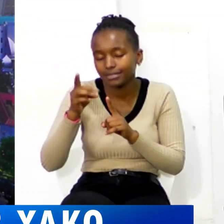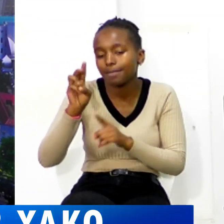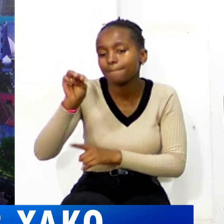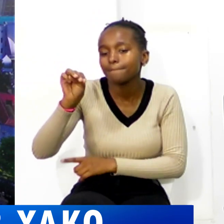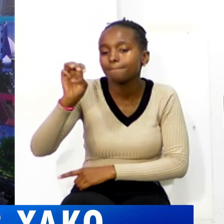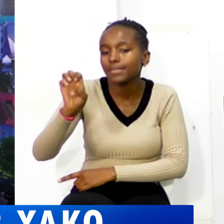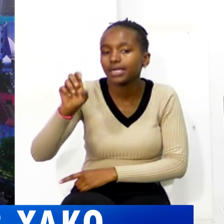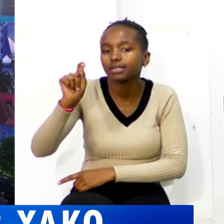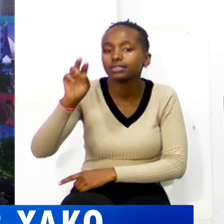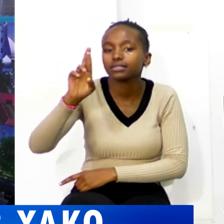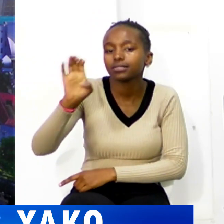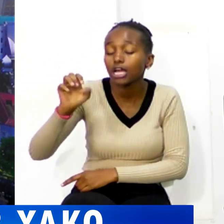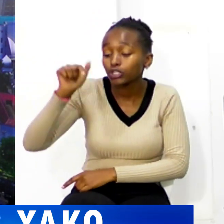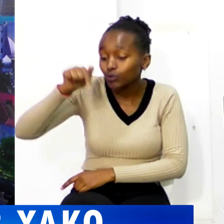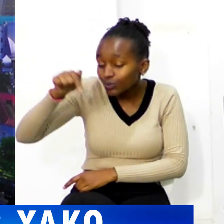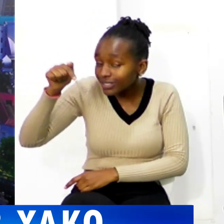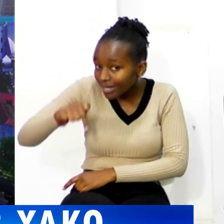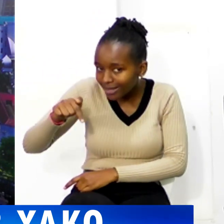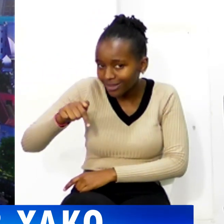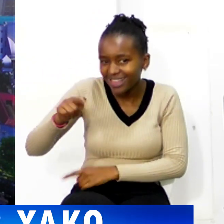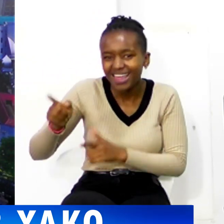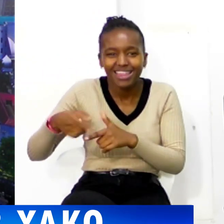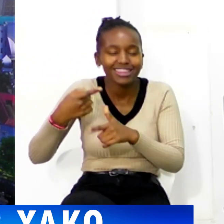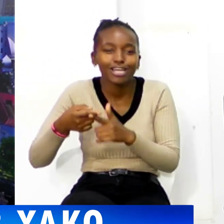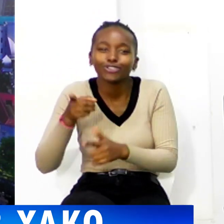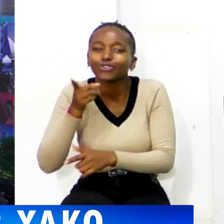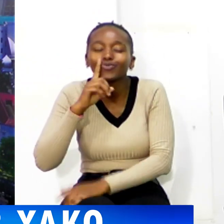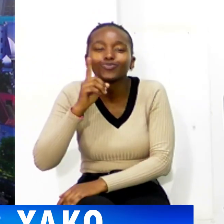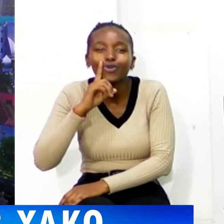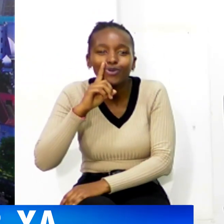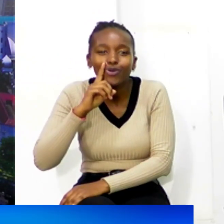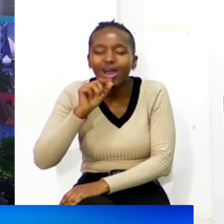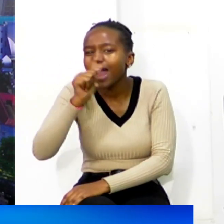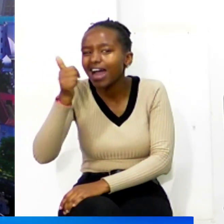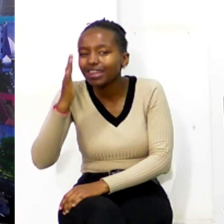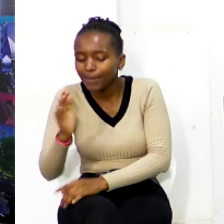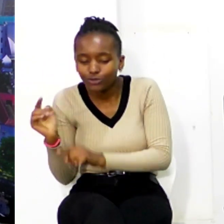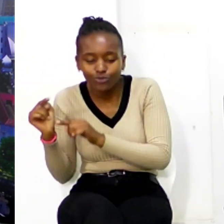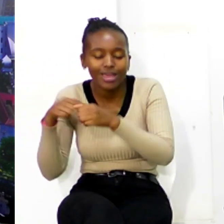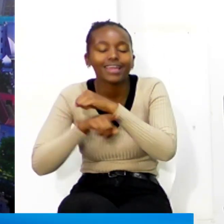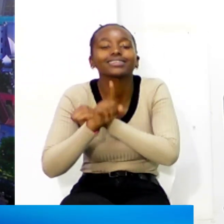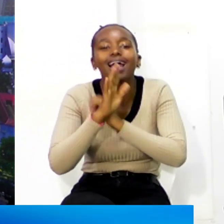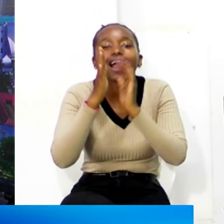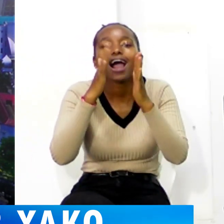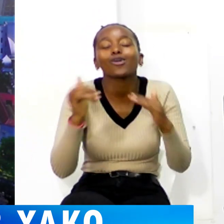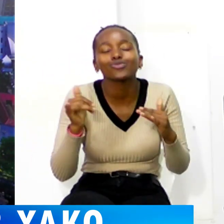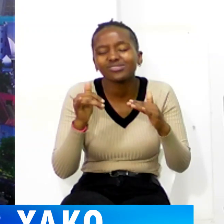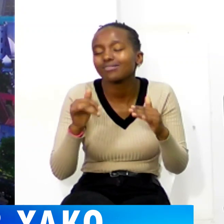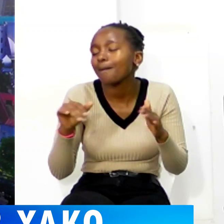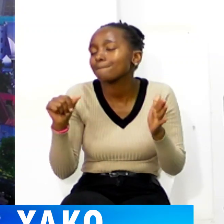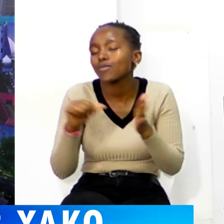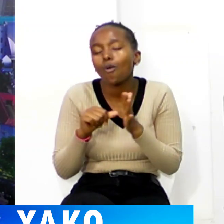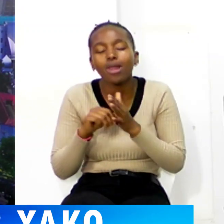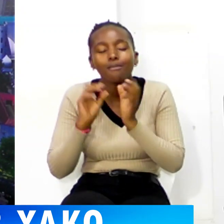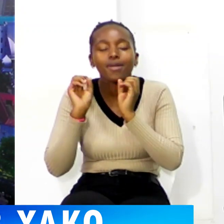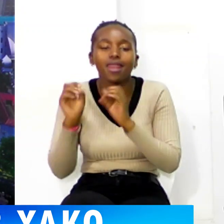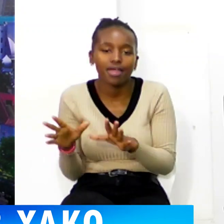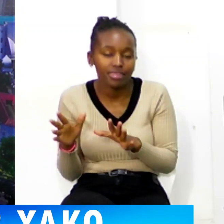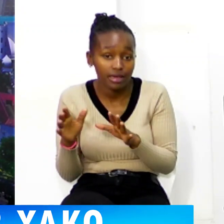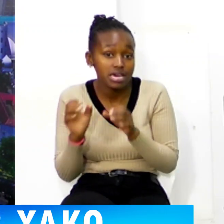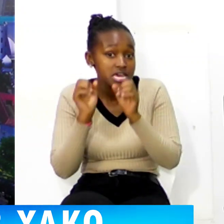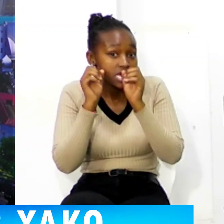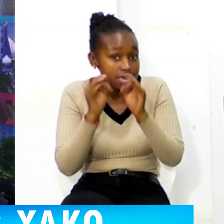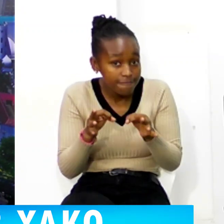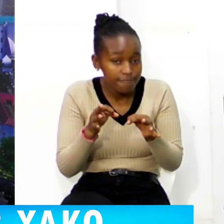then I come into your house tomorrow. Yes. I just buy token and load. Okay. But if you change, for example, people